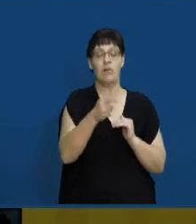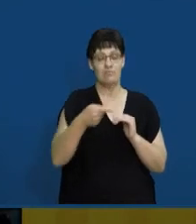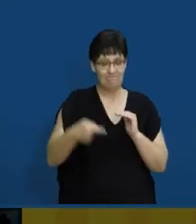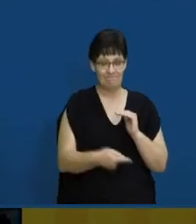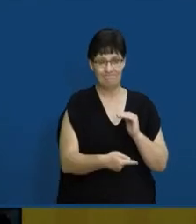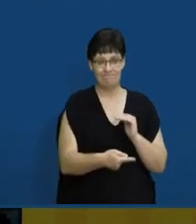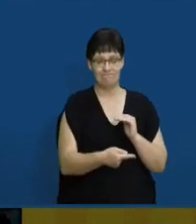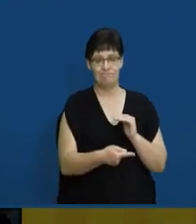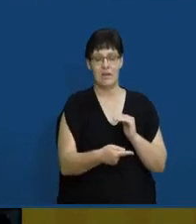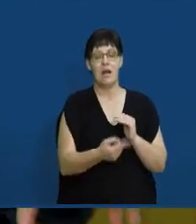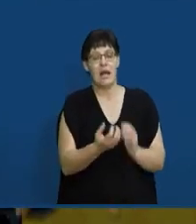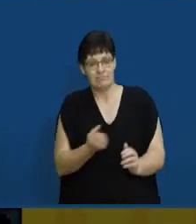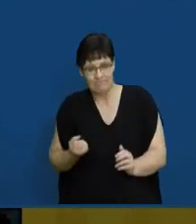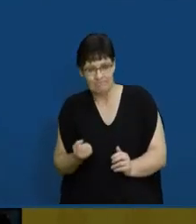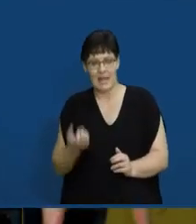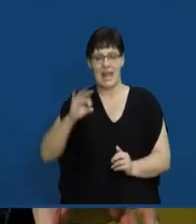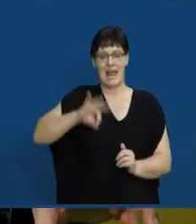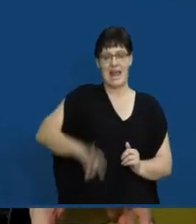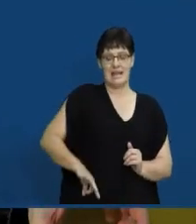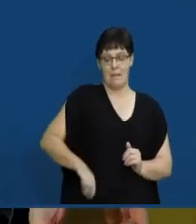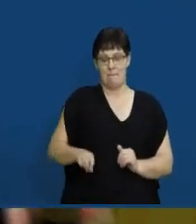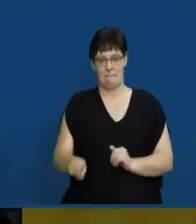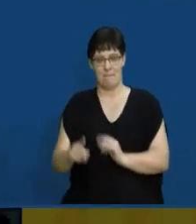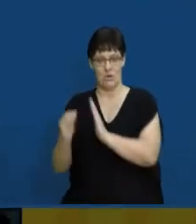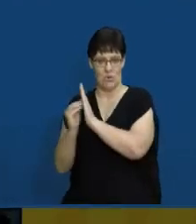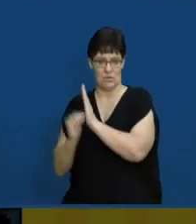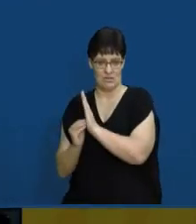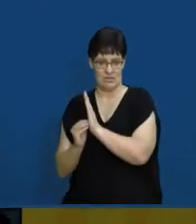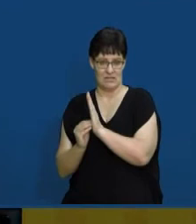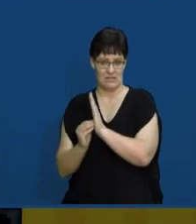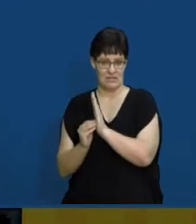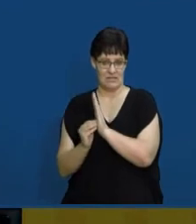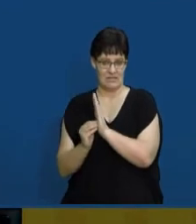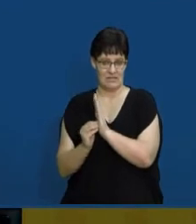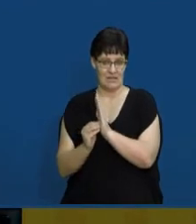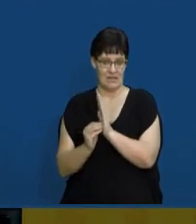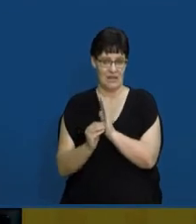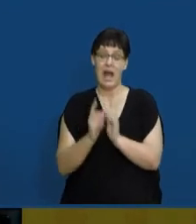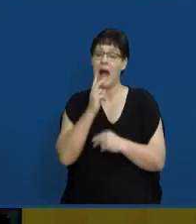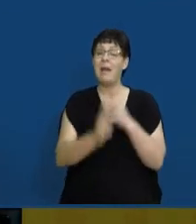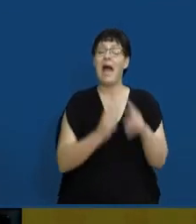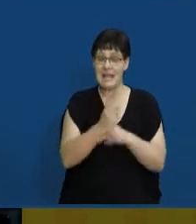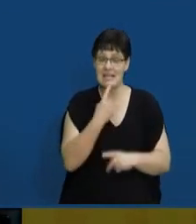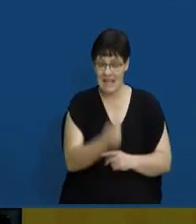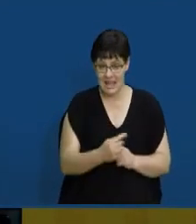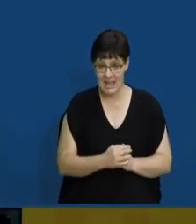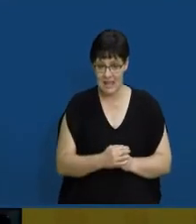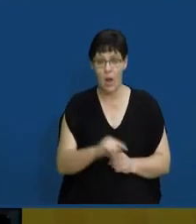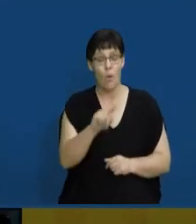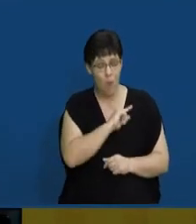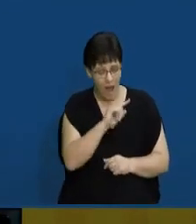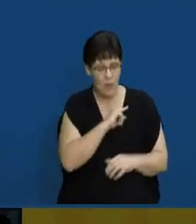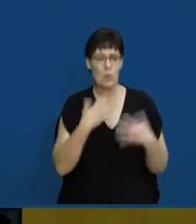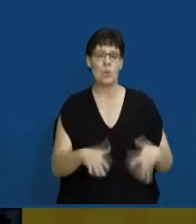my retained income note. Count the number of times. I'm repeating this because of its